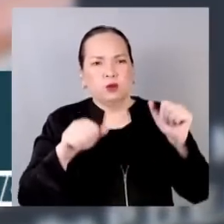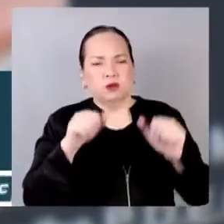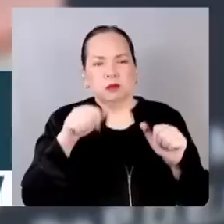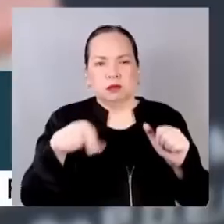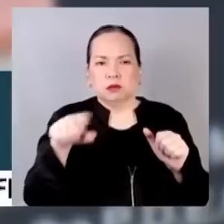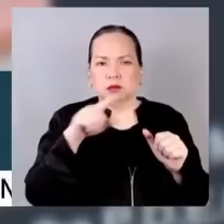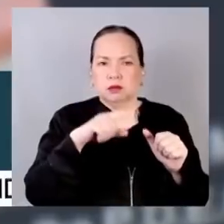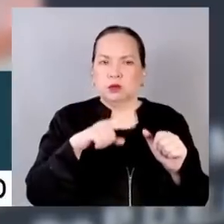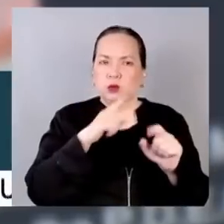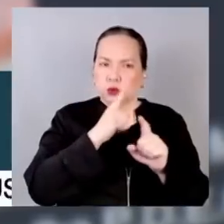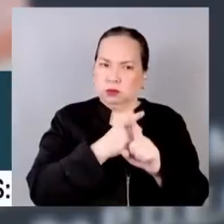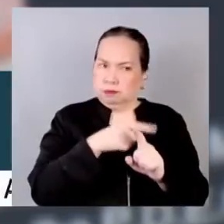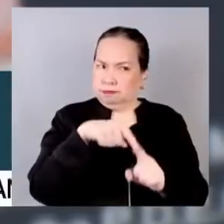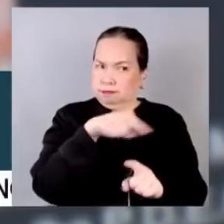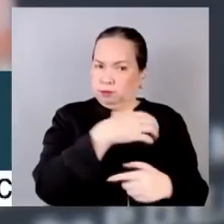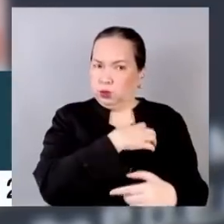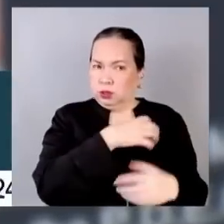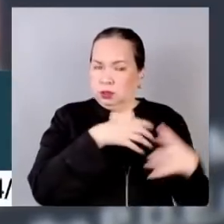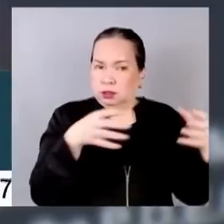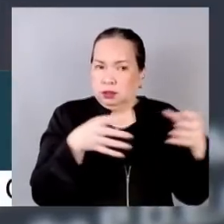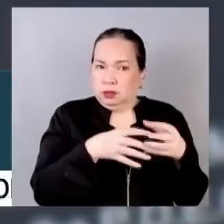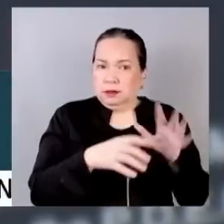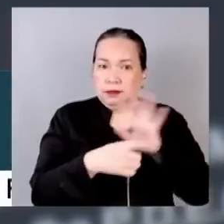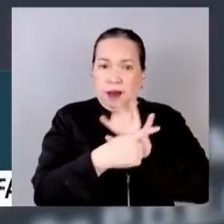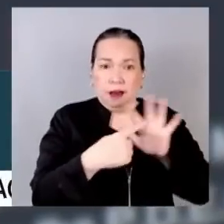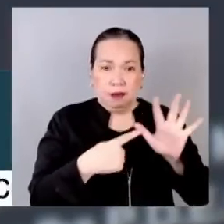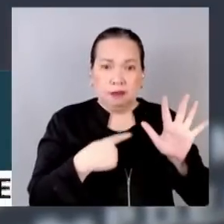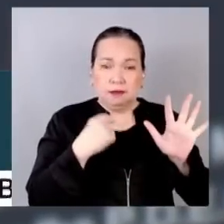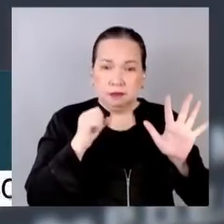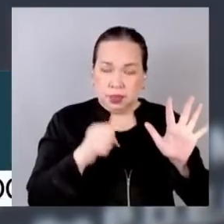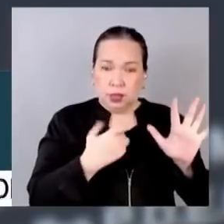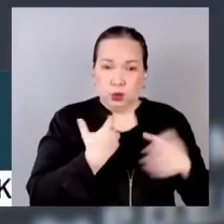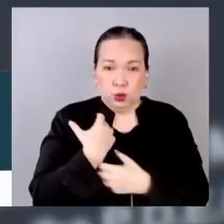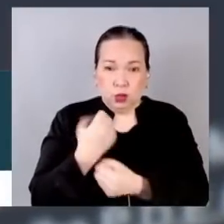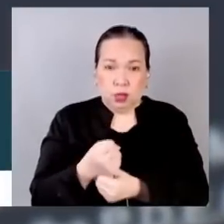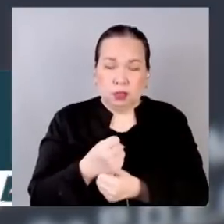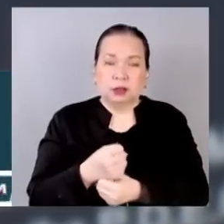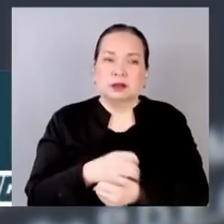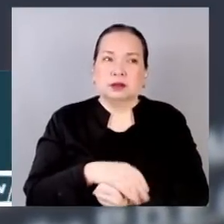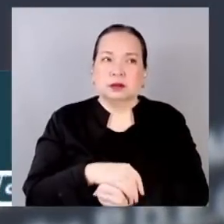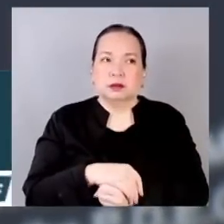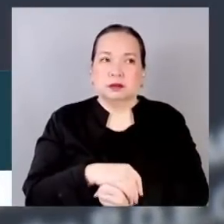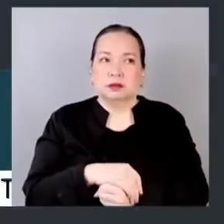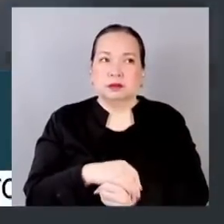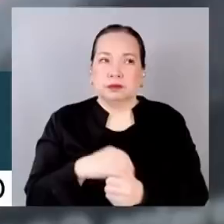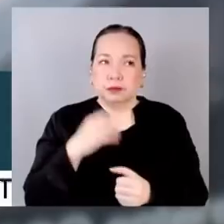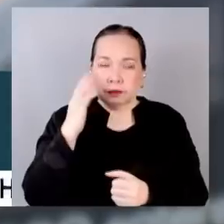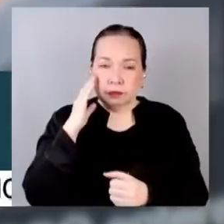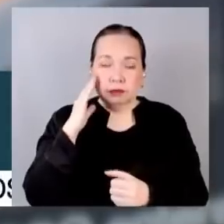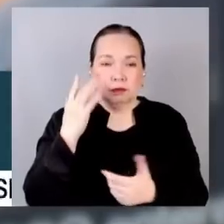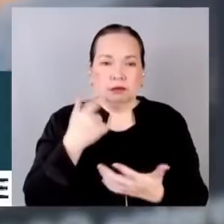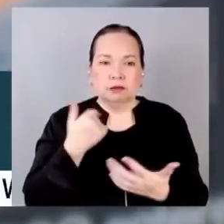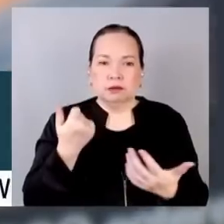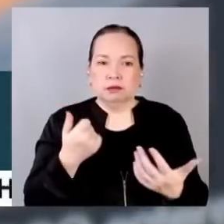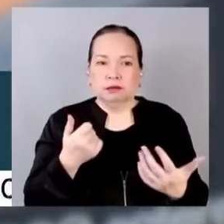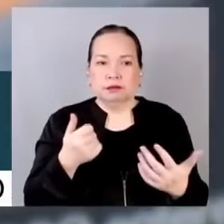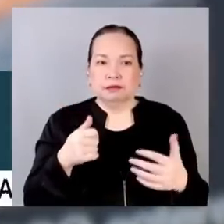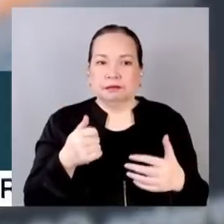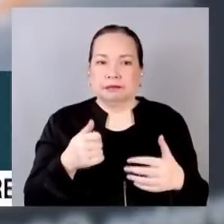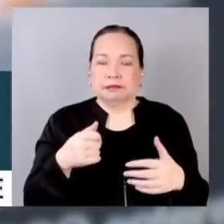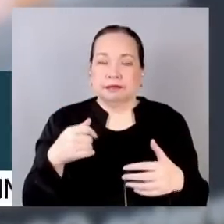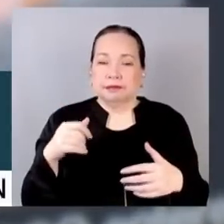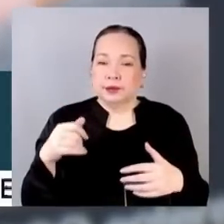on the integrity of that five-man committee. Now that we have now that the Philippine National Police Chief Azurin is also heading that as